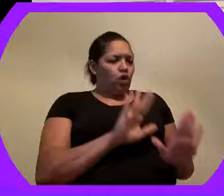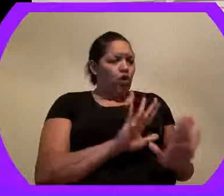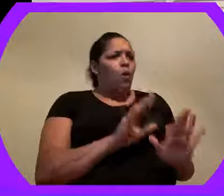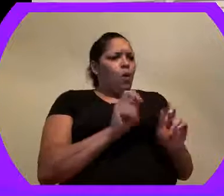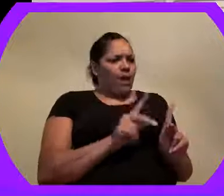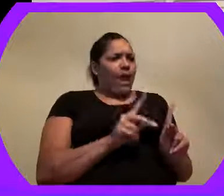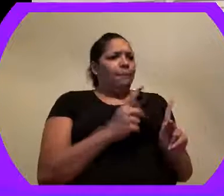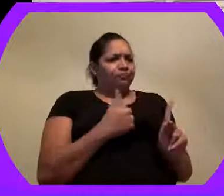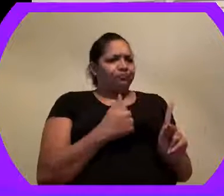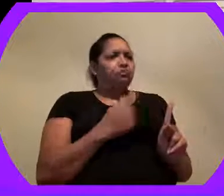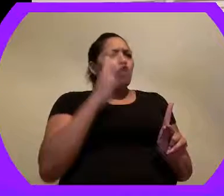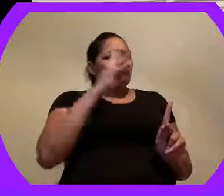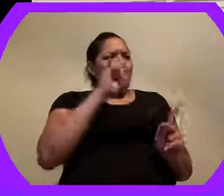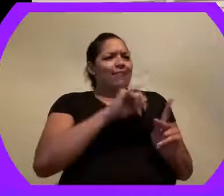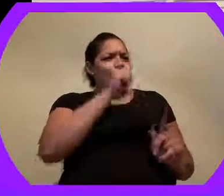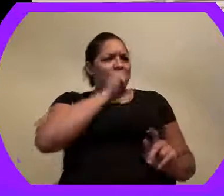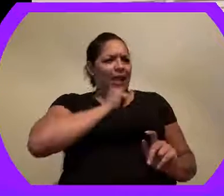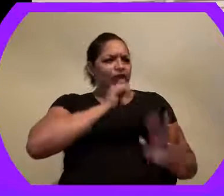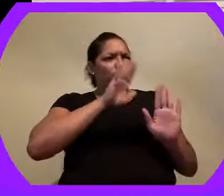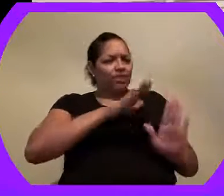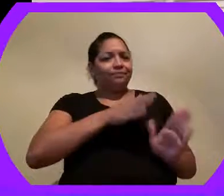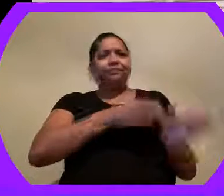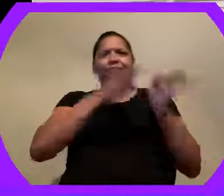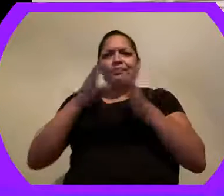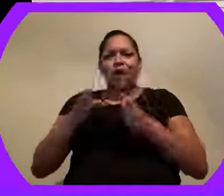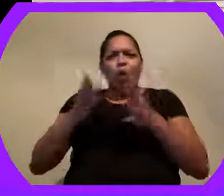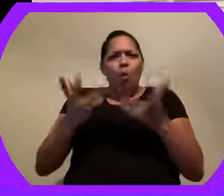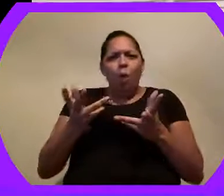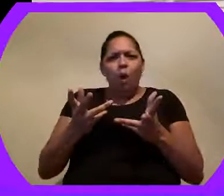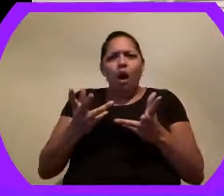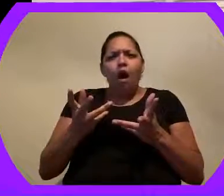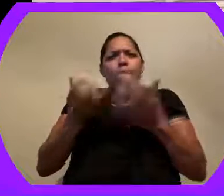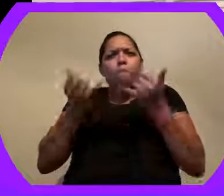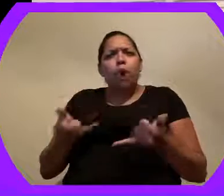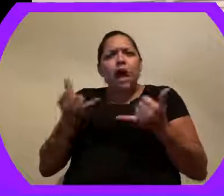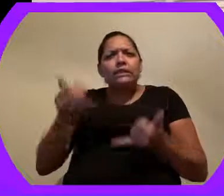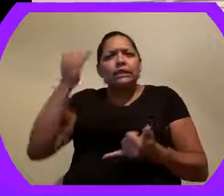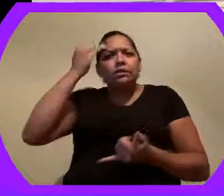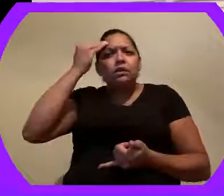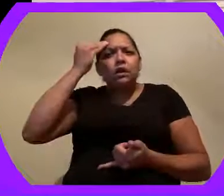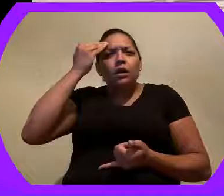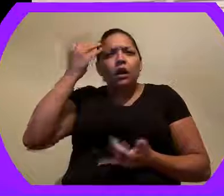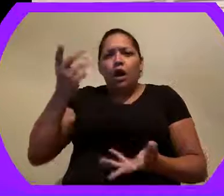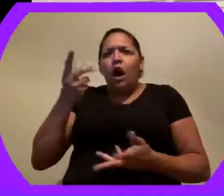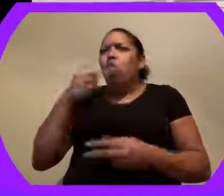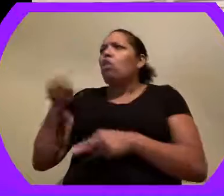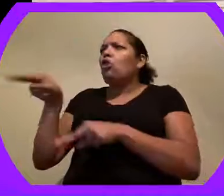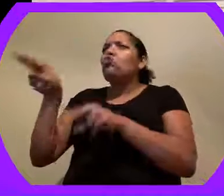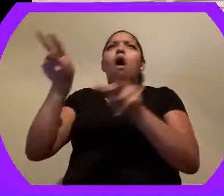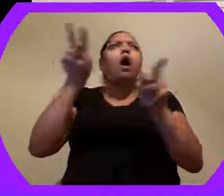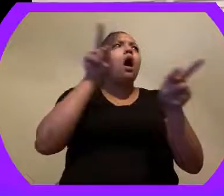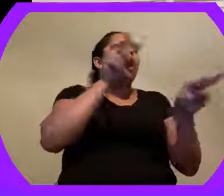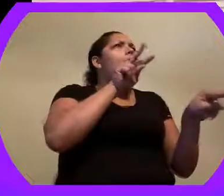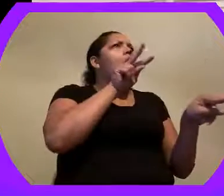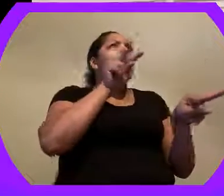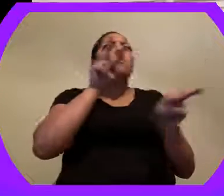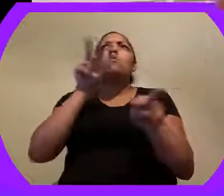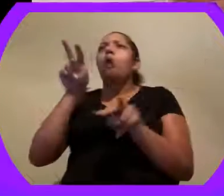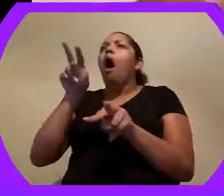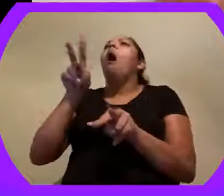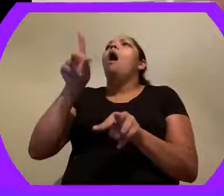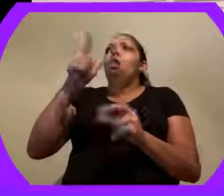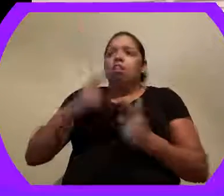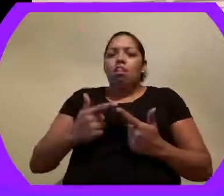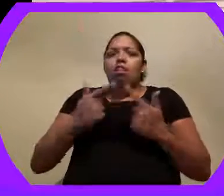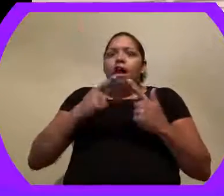some patience? What does a patient person feel like? Okay, now I feel like I'm creating some patience. Now what's step 2 is create some presence. Be here now.